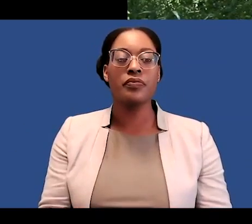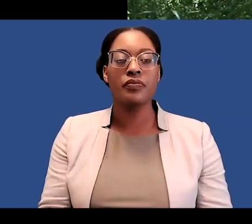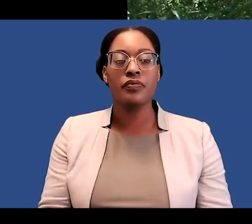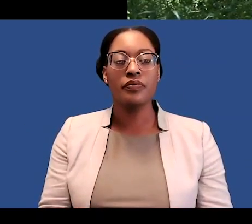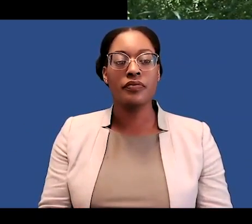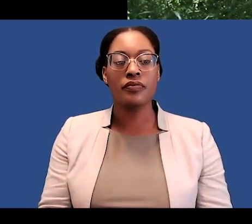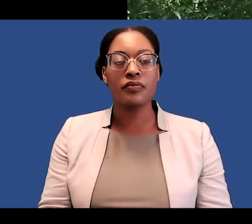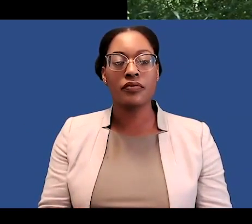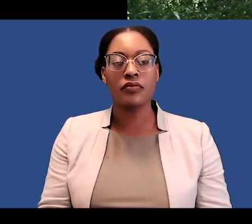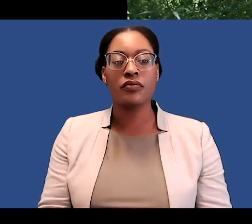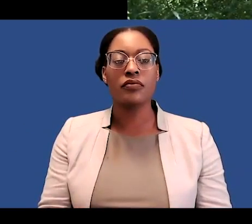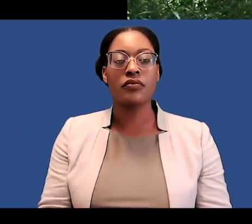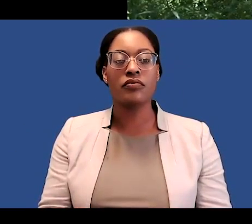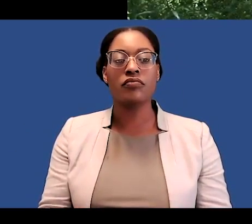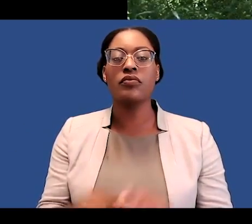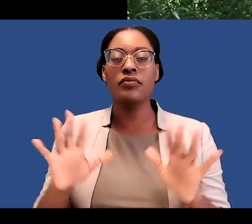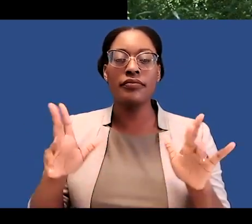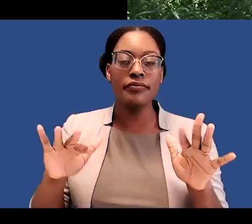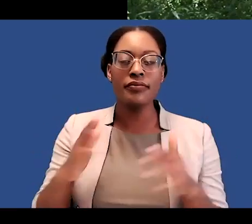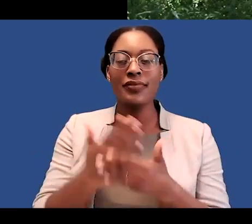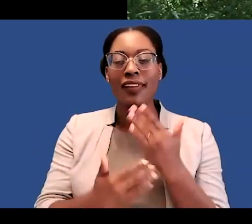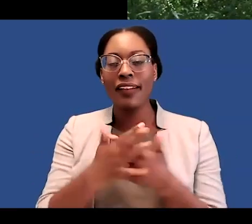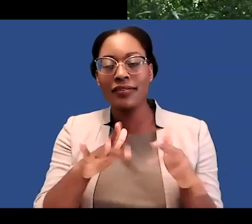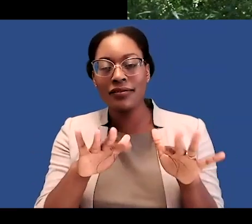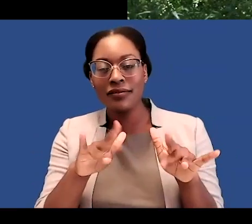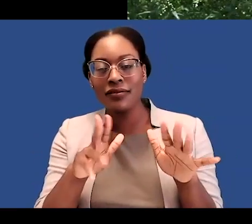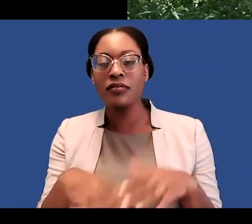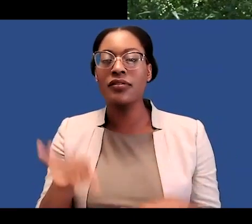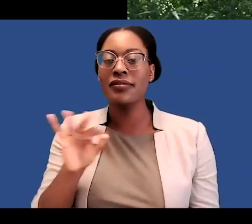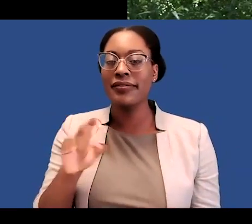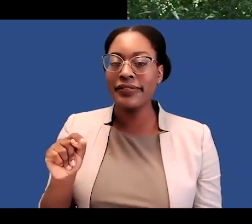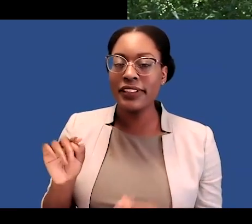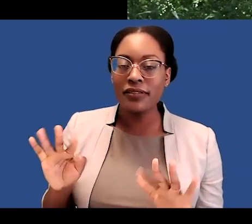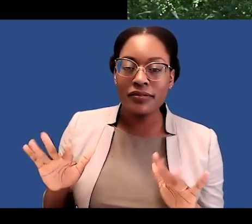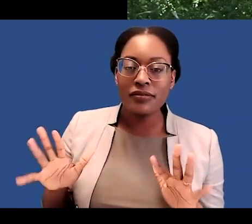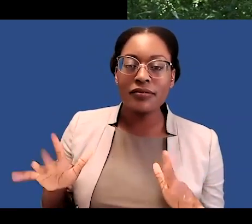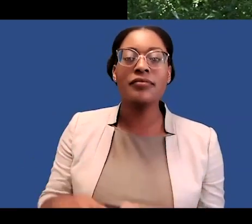Slightly wiggle the fingers and relax the fingers.